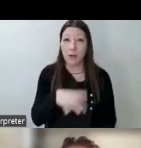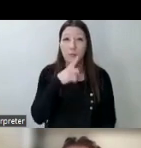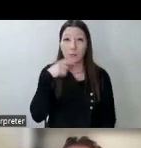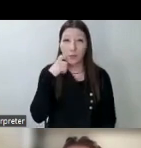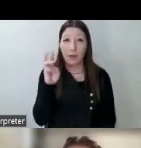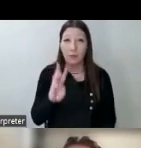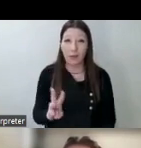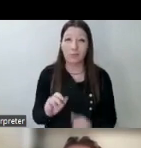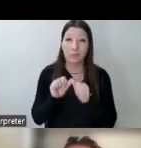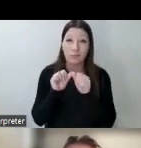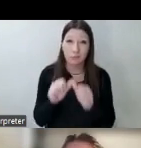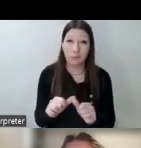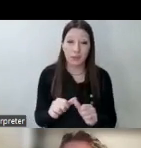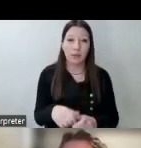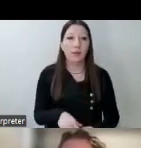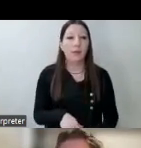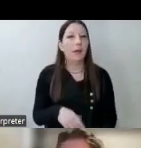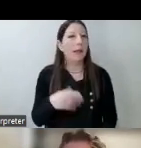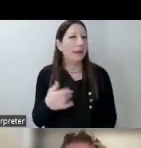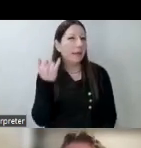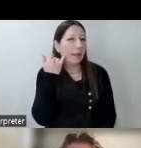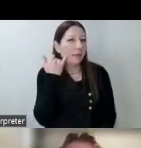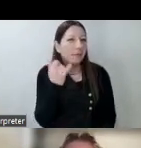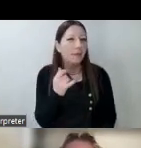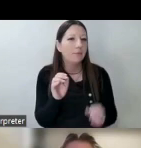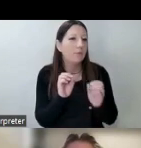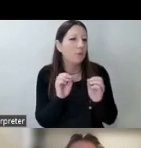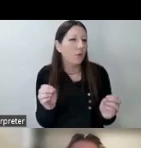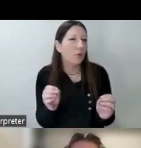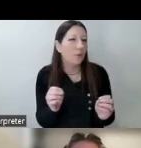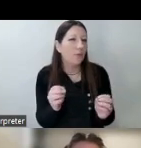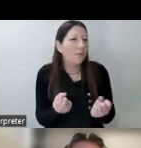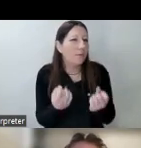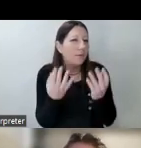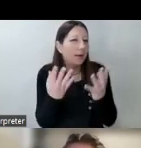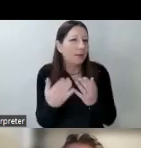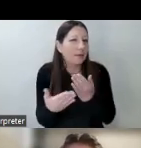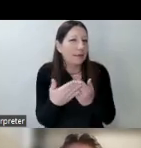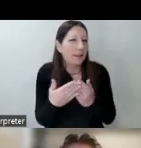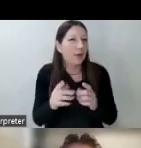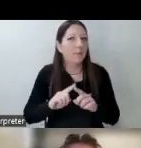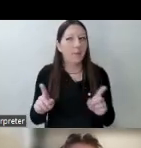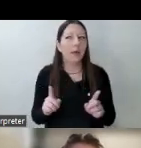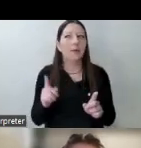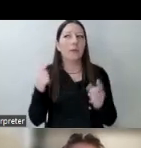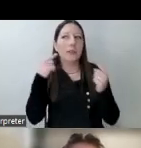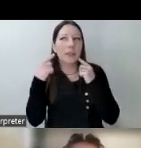extremely close to the community, there were still tangible signs as to how active fires in the area were impacting the